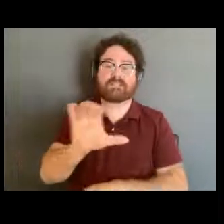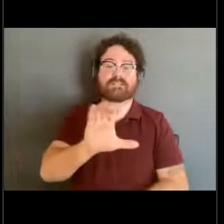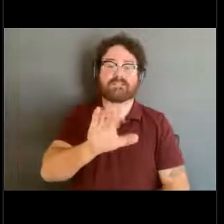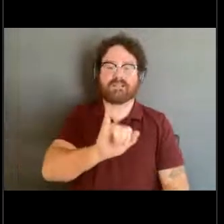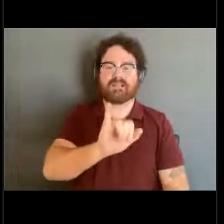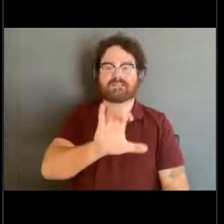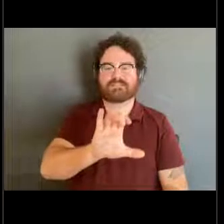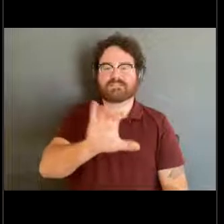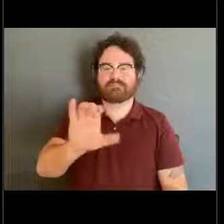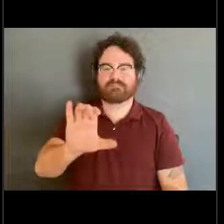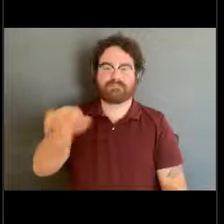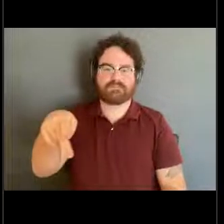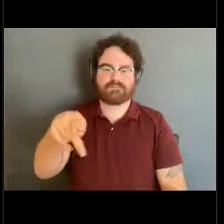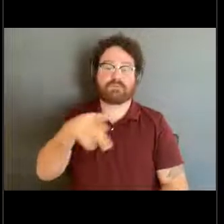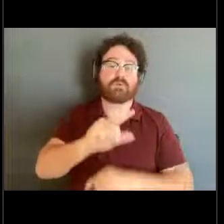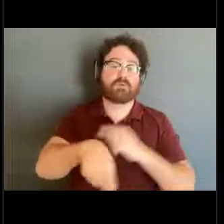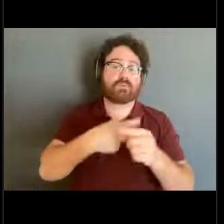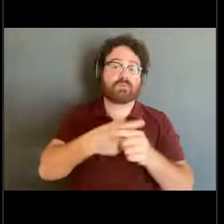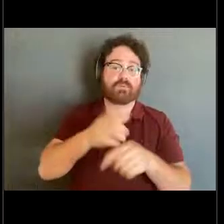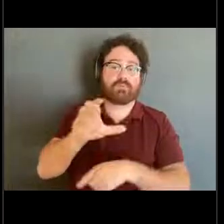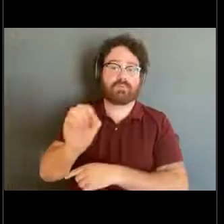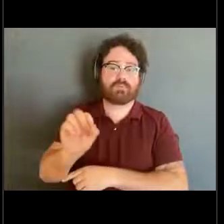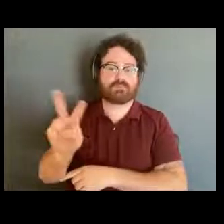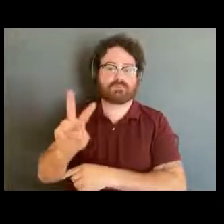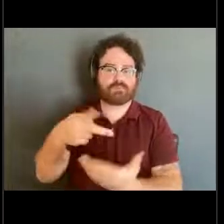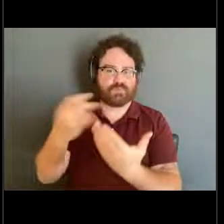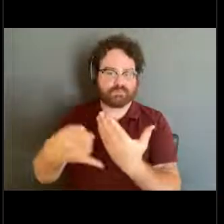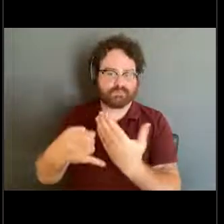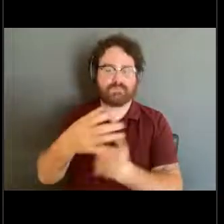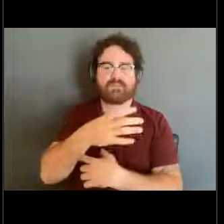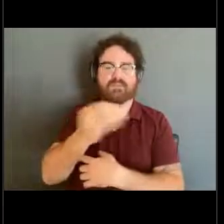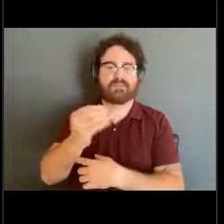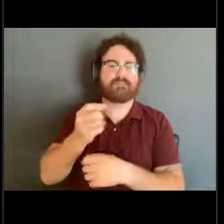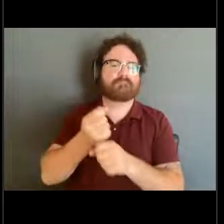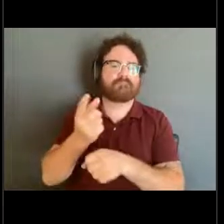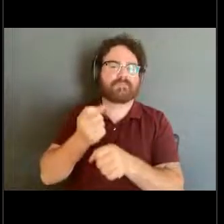Carbon Project, and the annual State of the Climate Report.